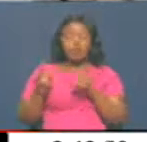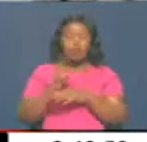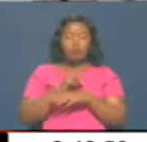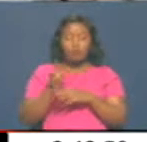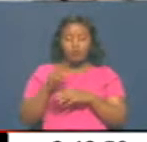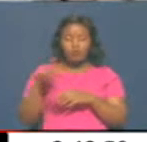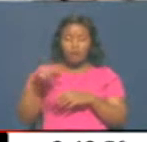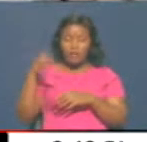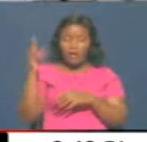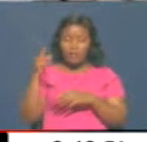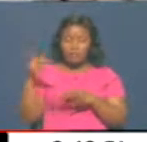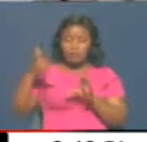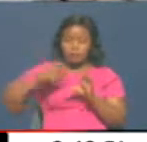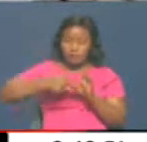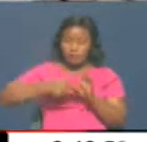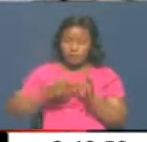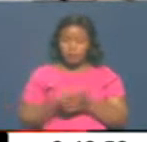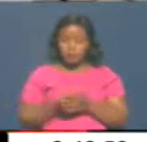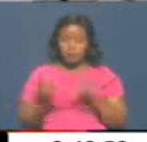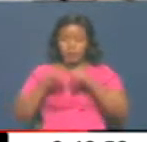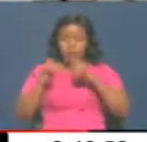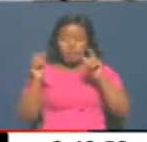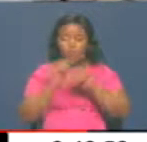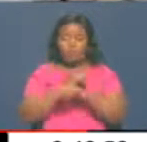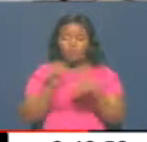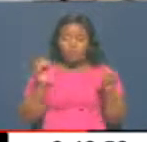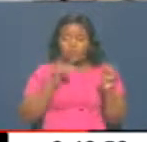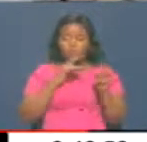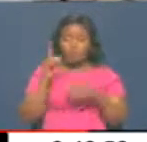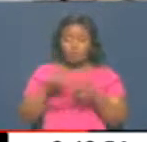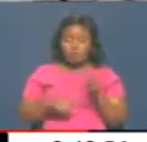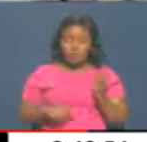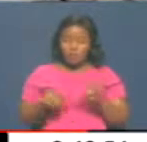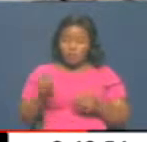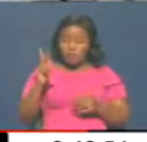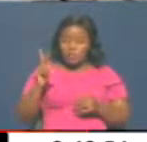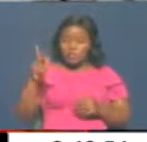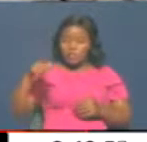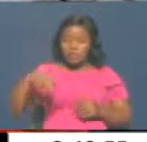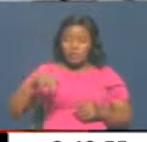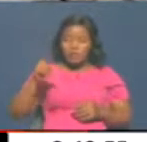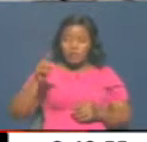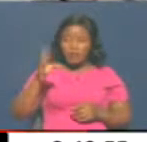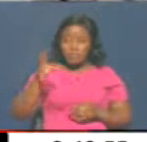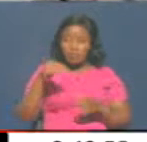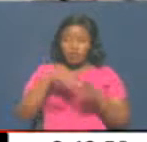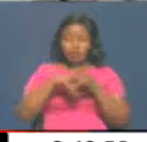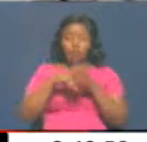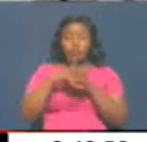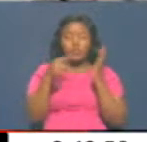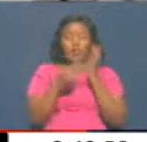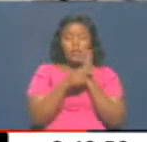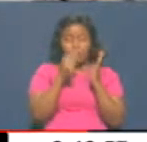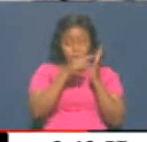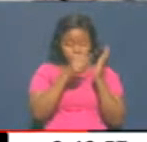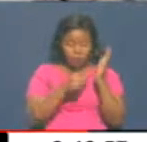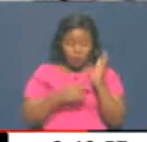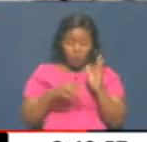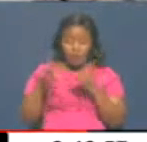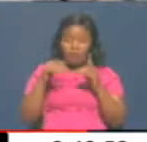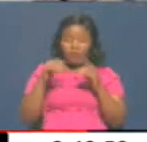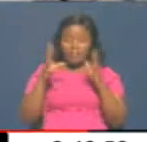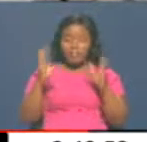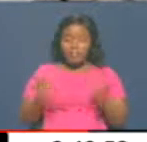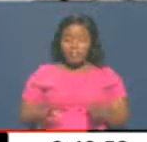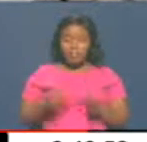oils. President Uhuru Kenyatta has directed KPLC to include the names of directors of companies that it has contractual agreements